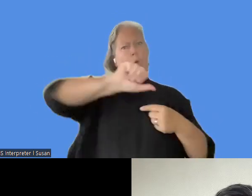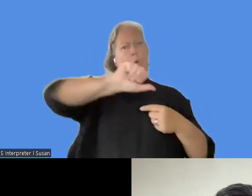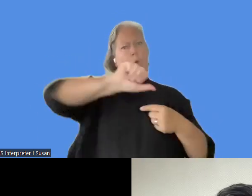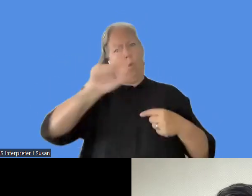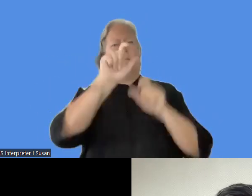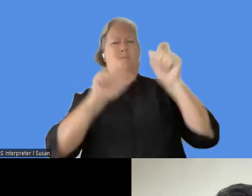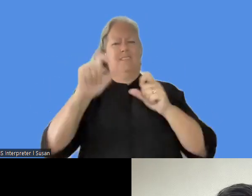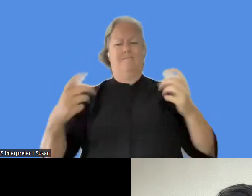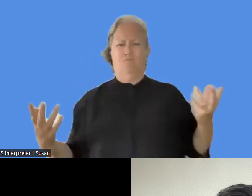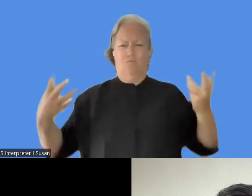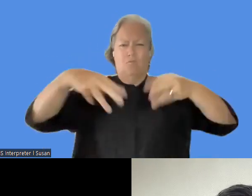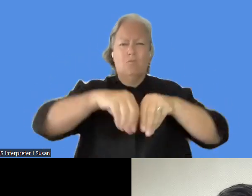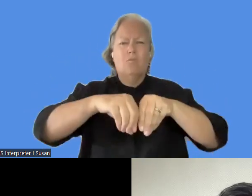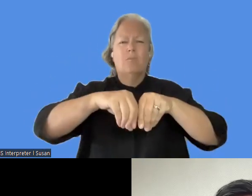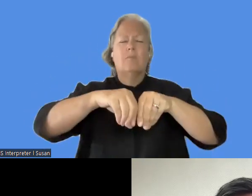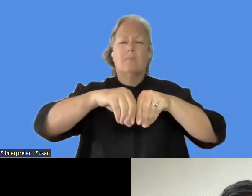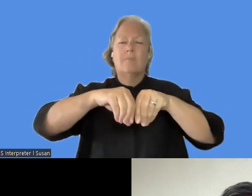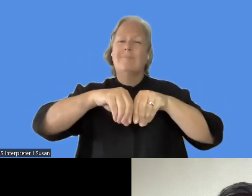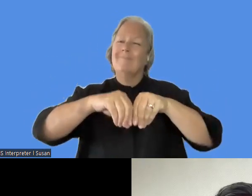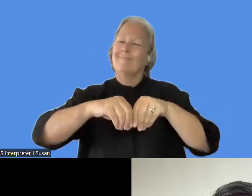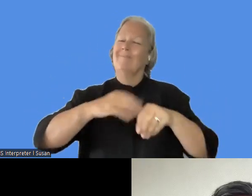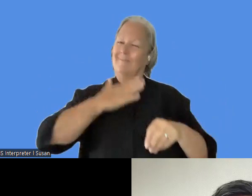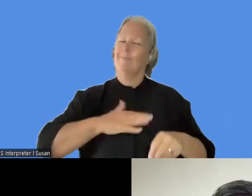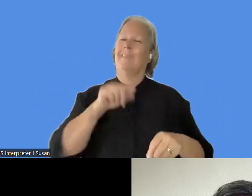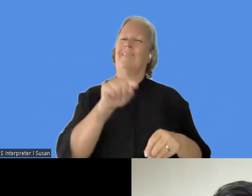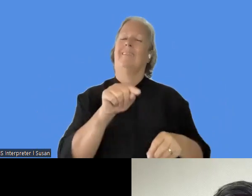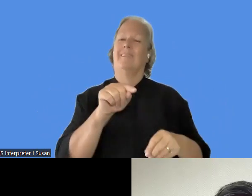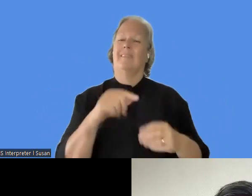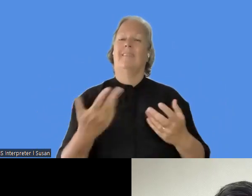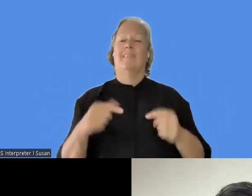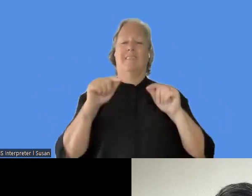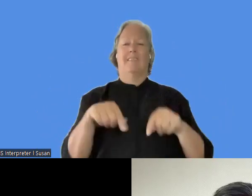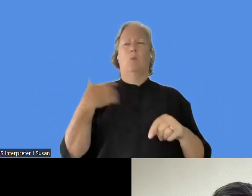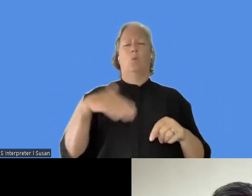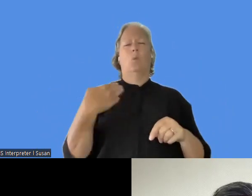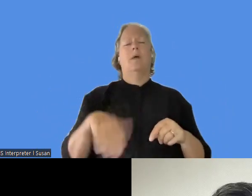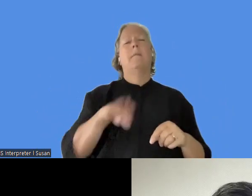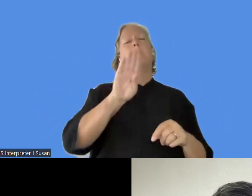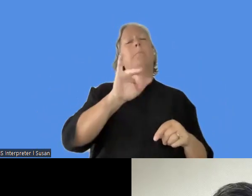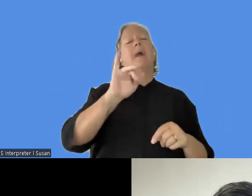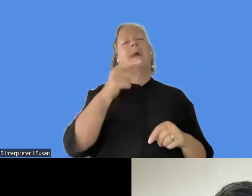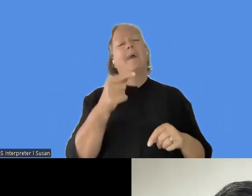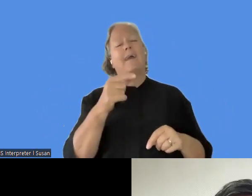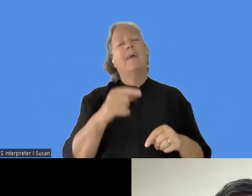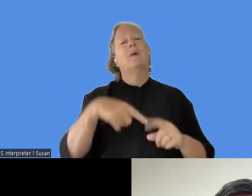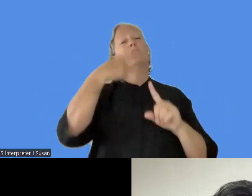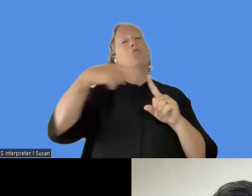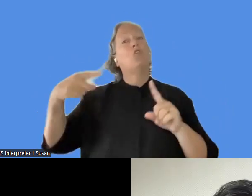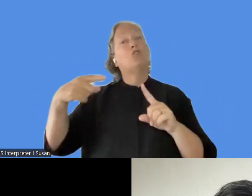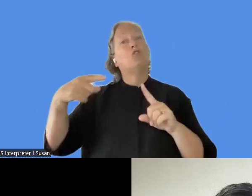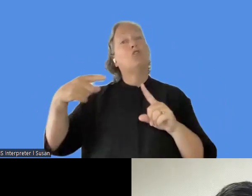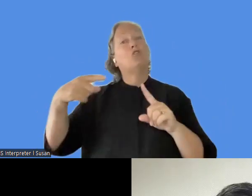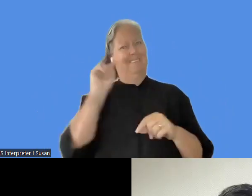To be more specific, in the era of big data and AI applications, the people with the disabilities